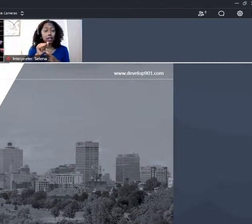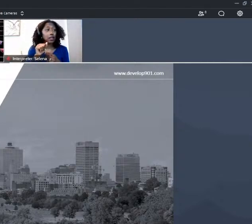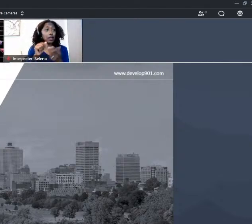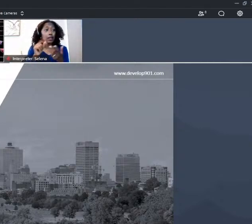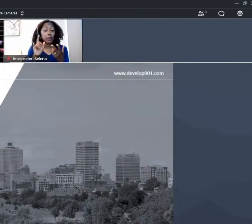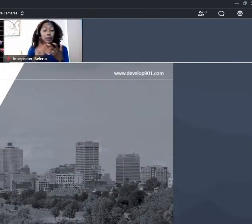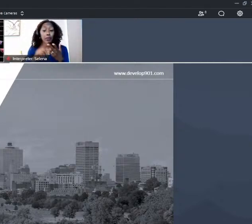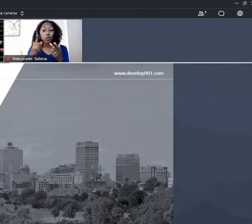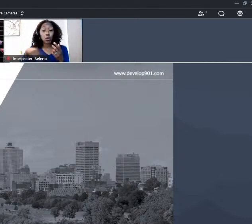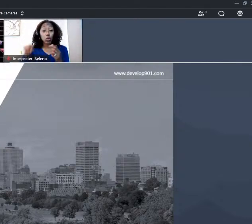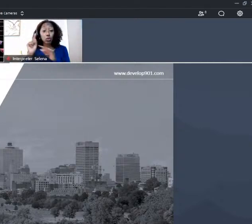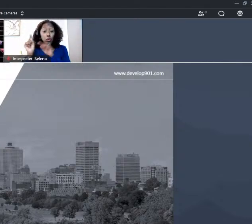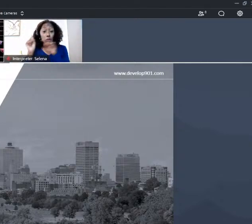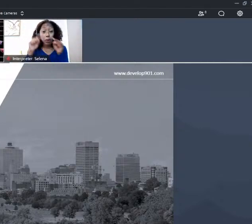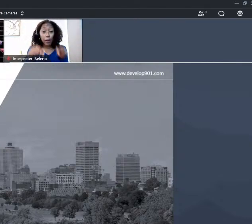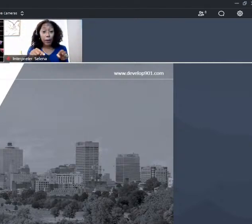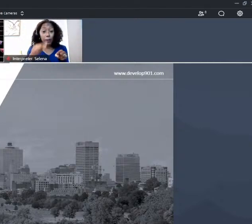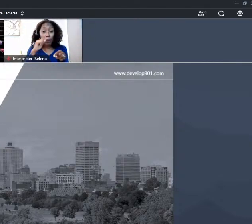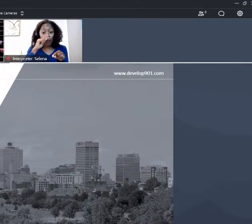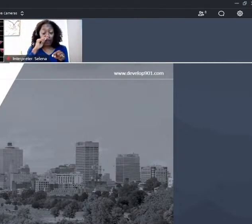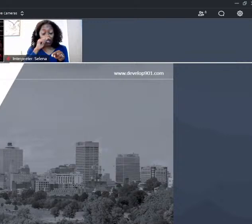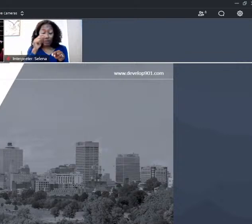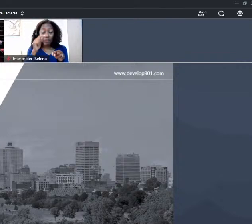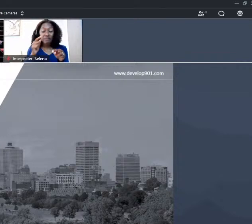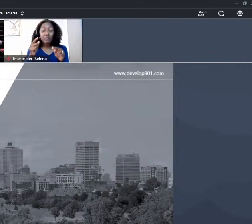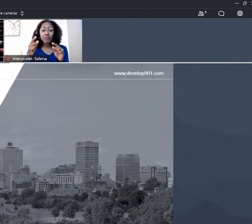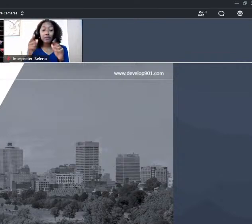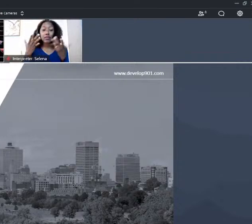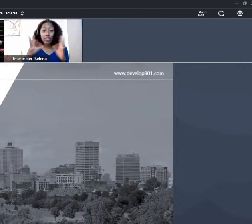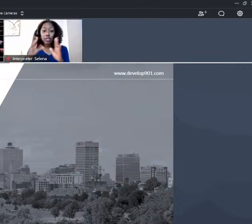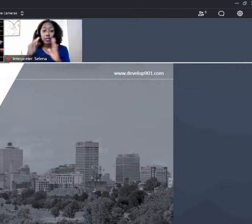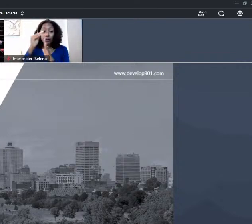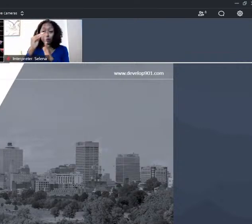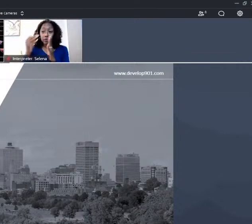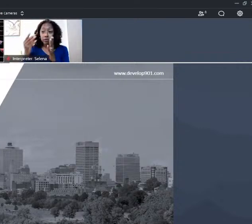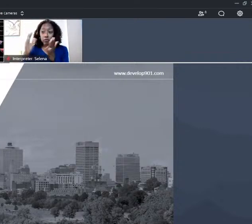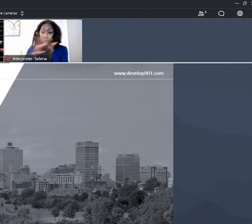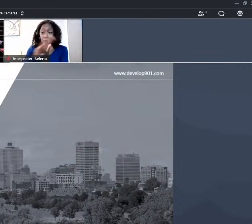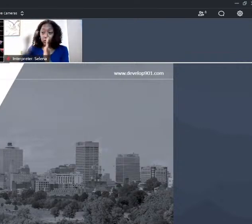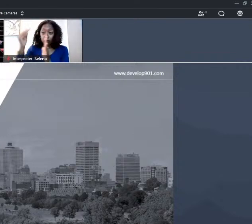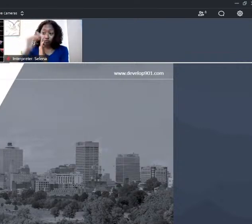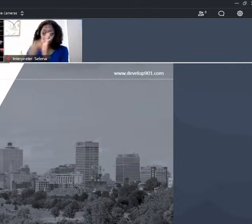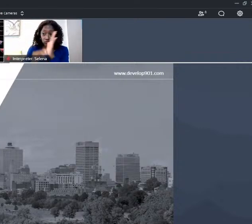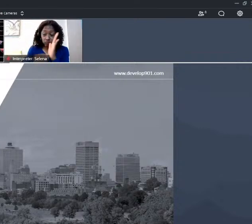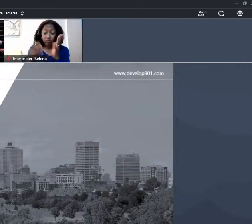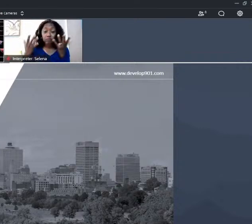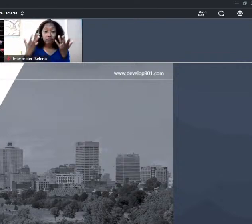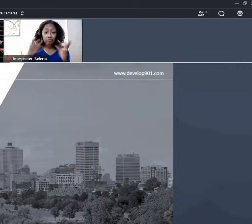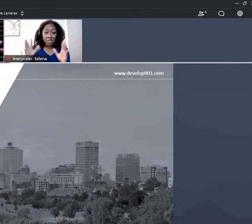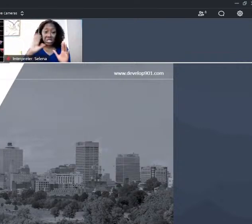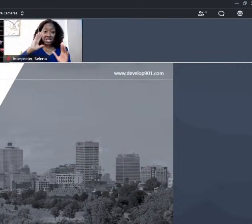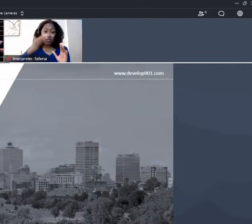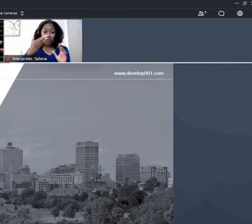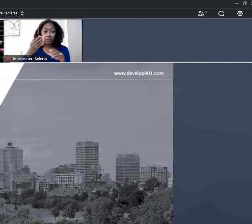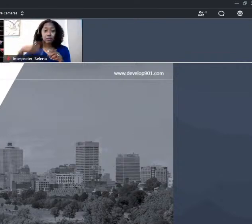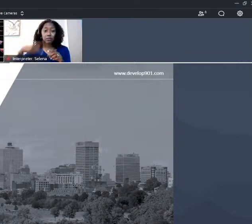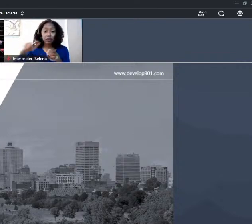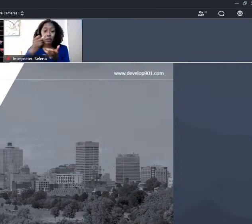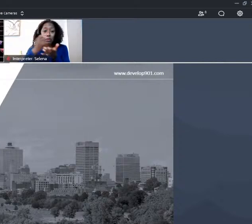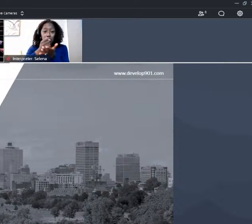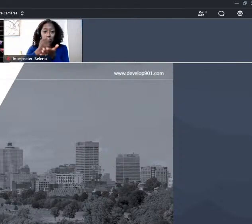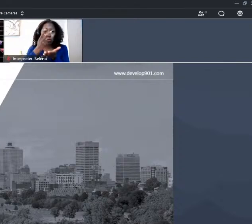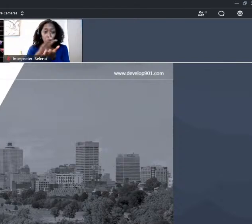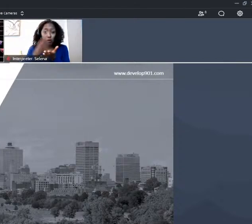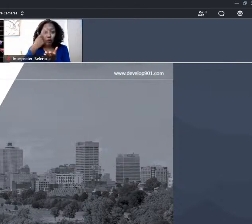attendees were asked to complete a survey, and we resoundingly had approval for local